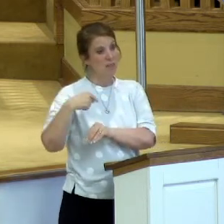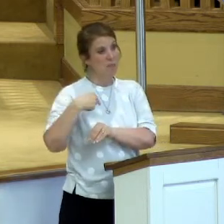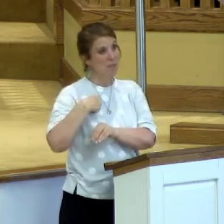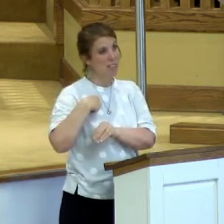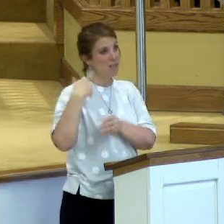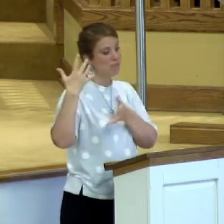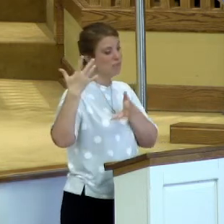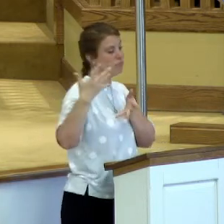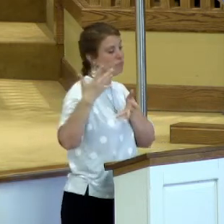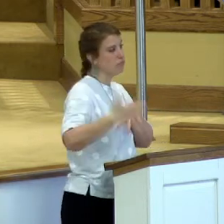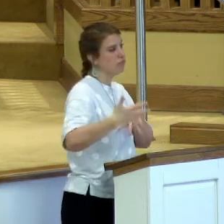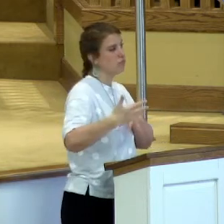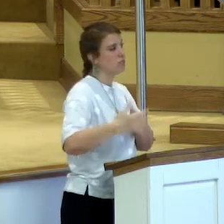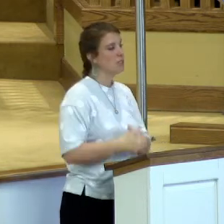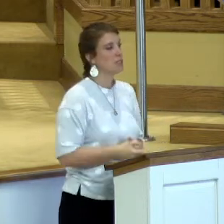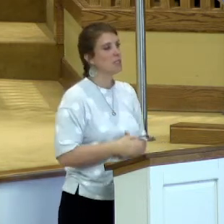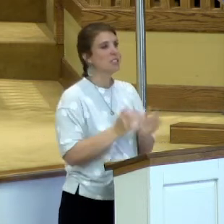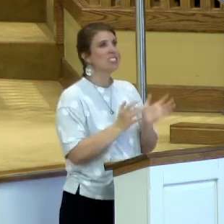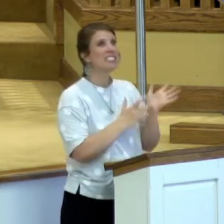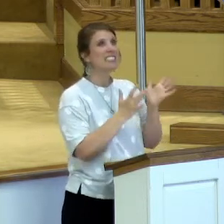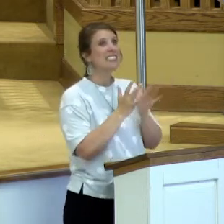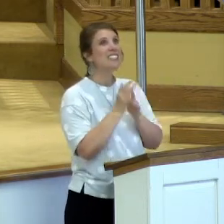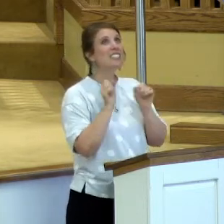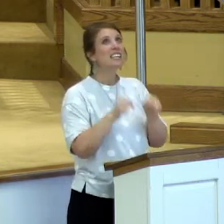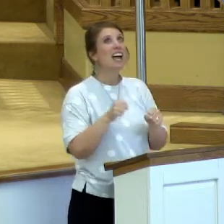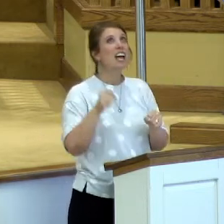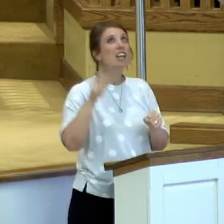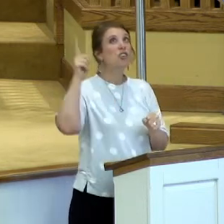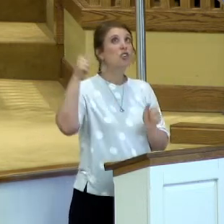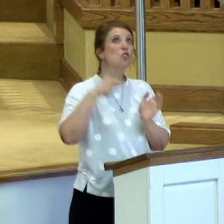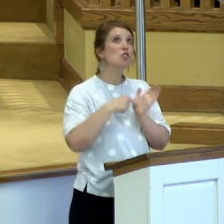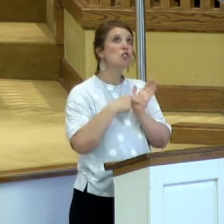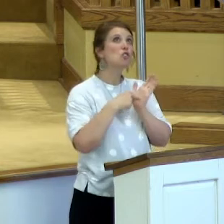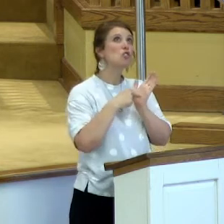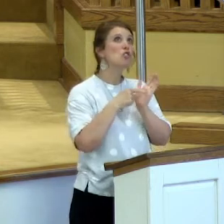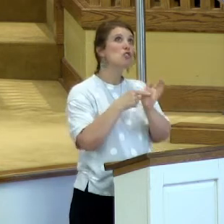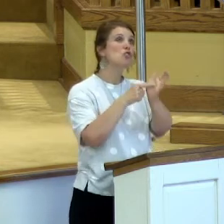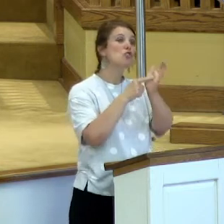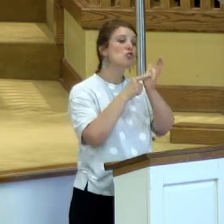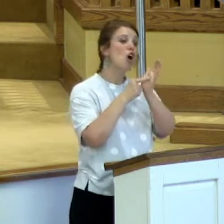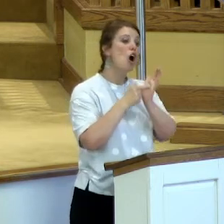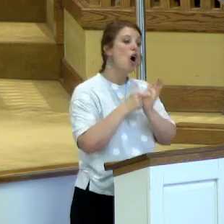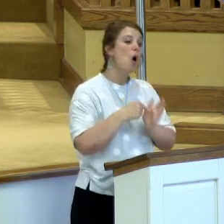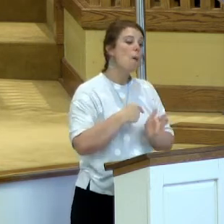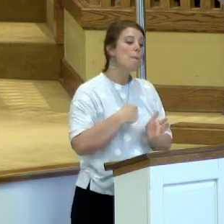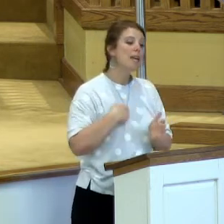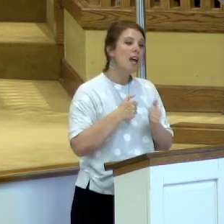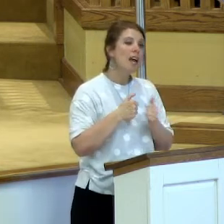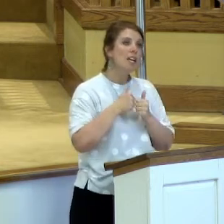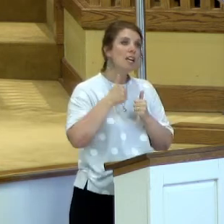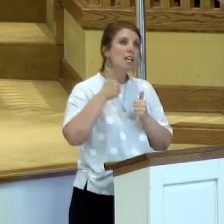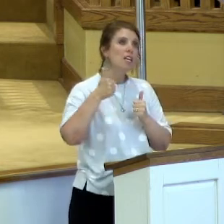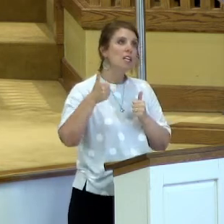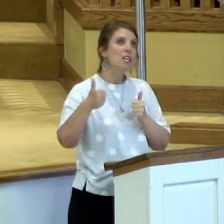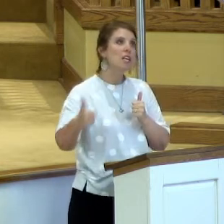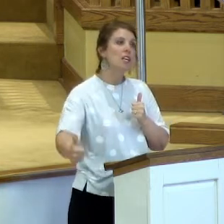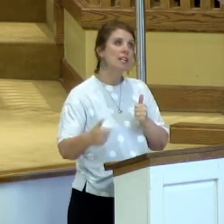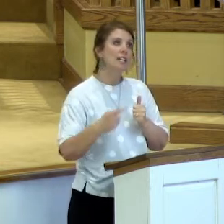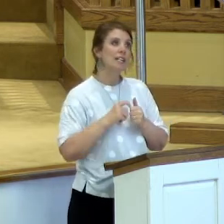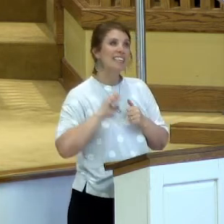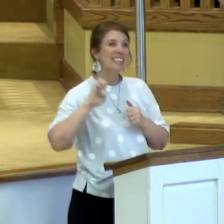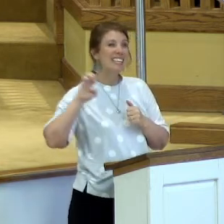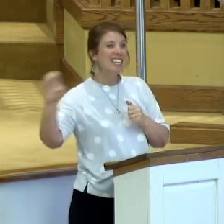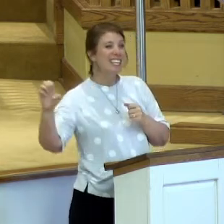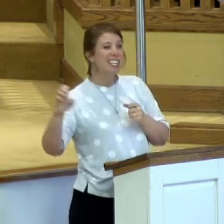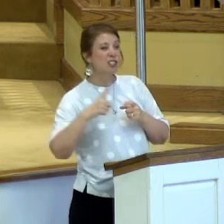way. Jesus, can you show me just how far the east is from